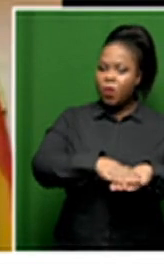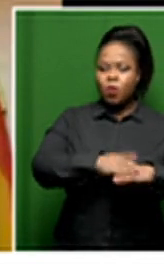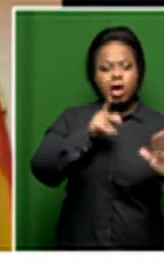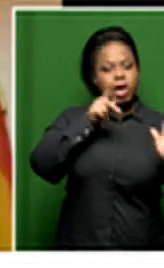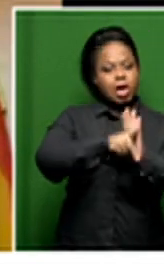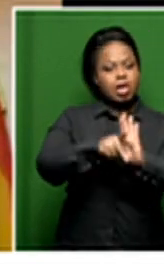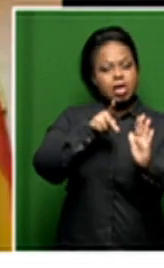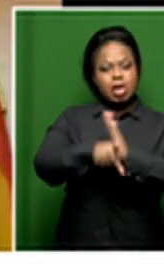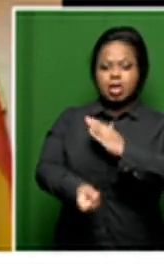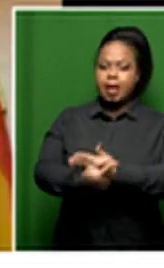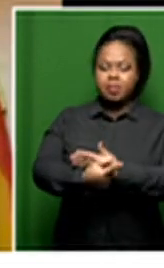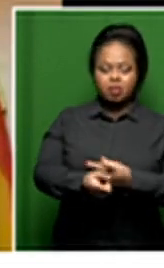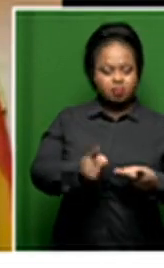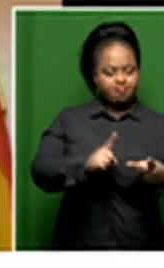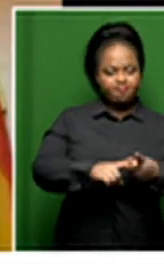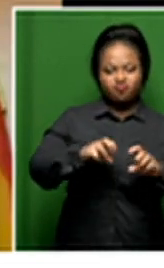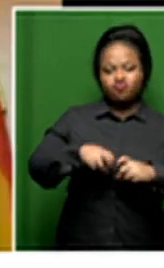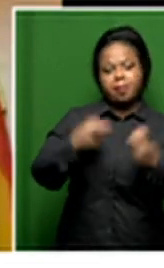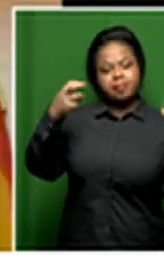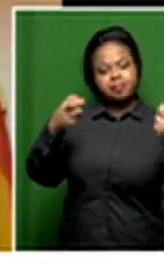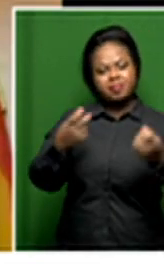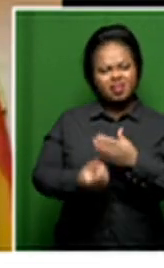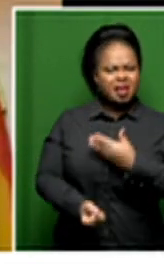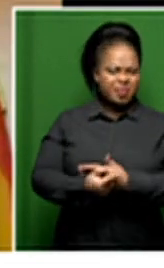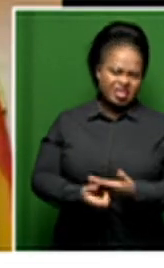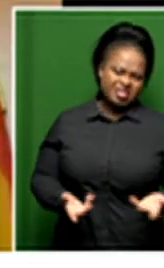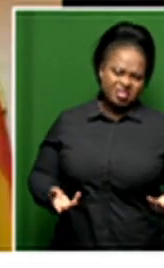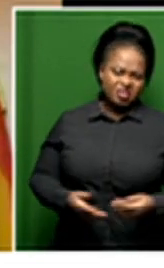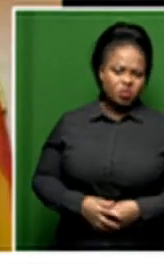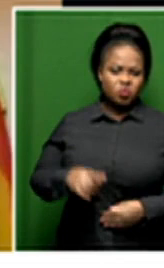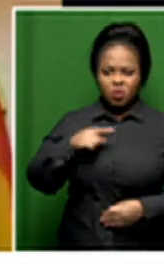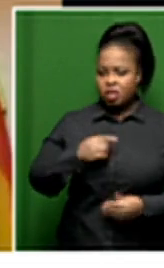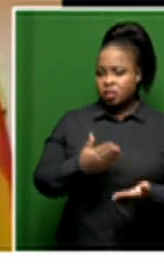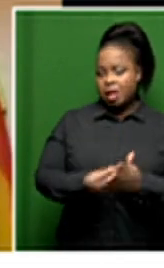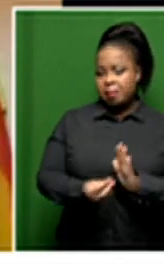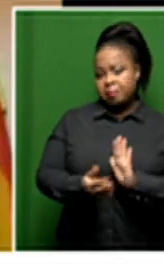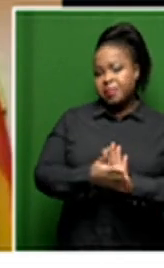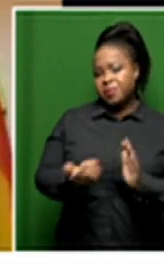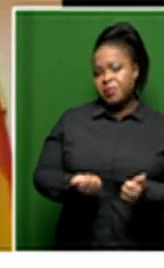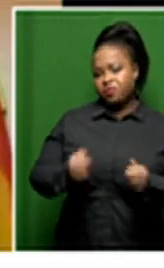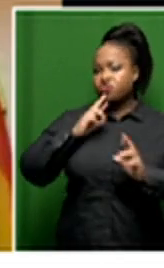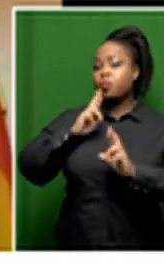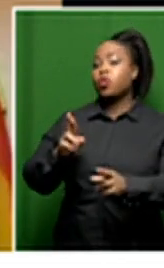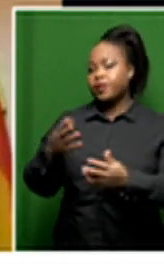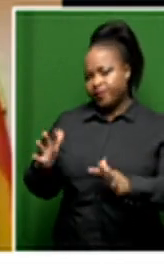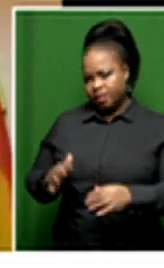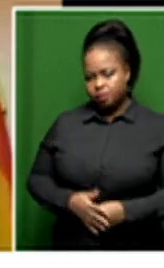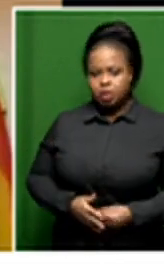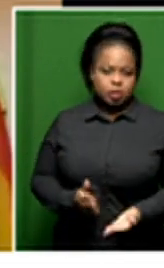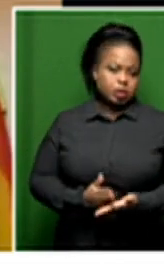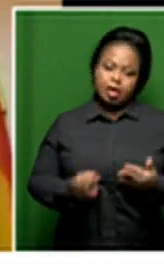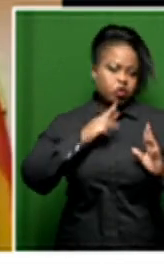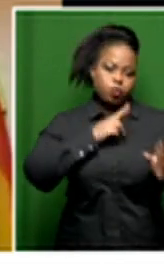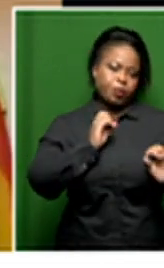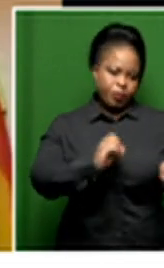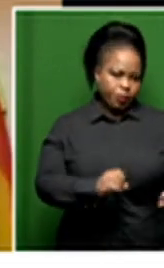killings, rapes, that have been documented. And of course, a number of them also go